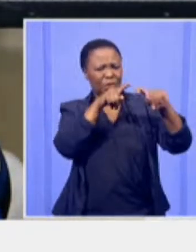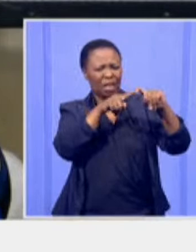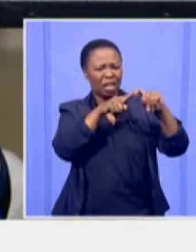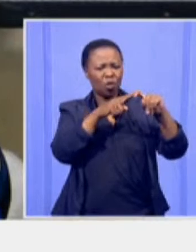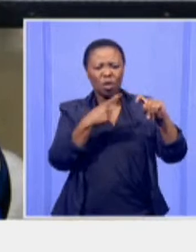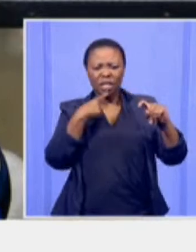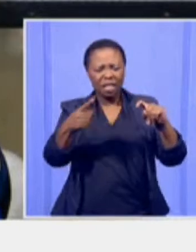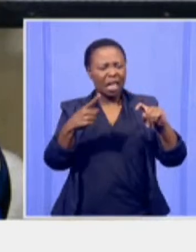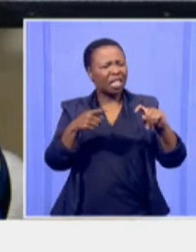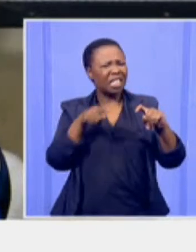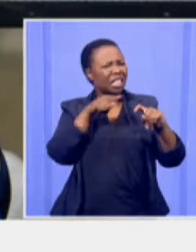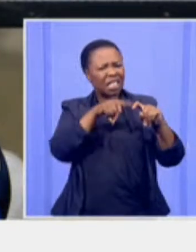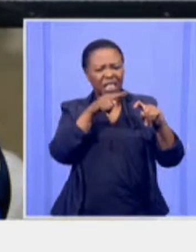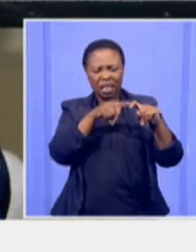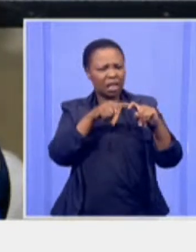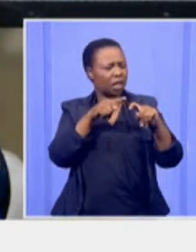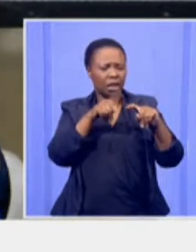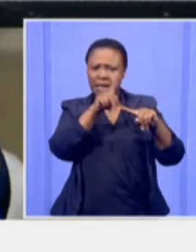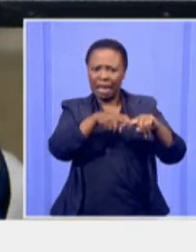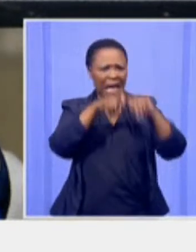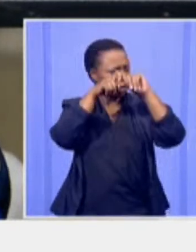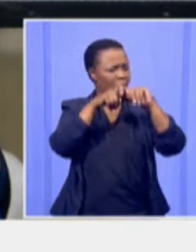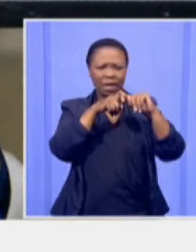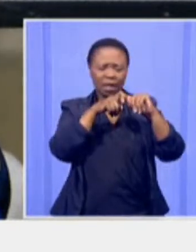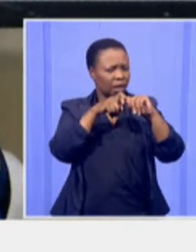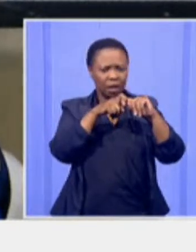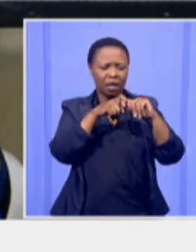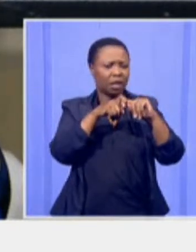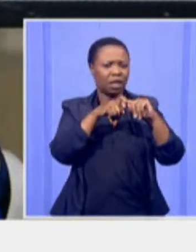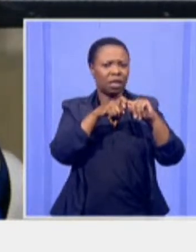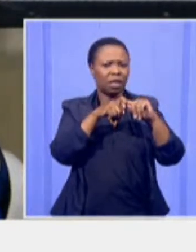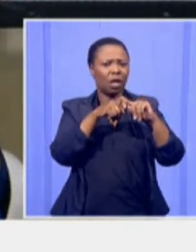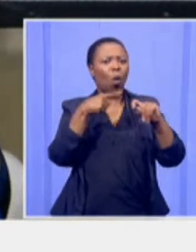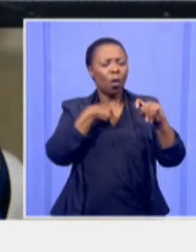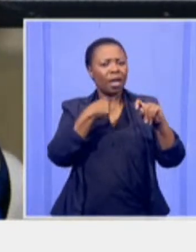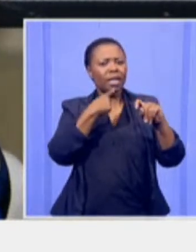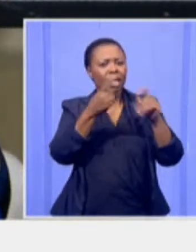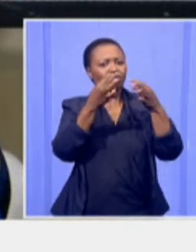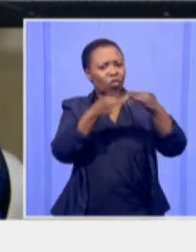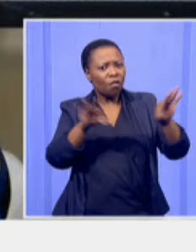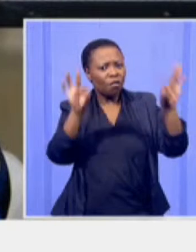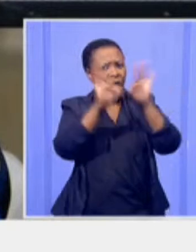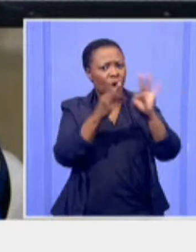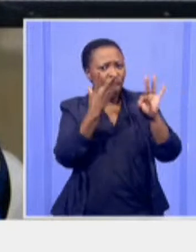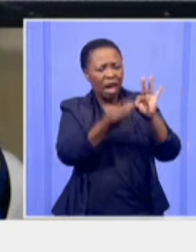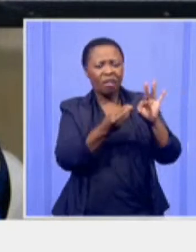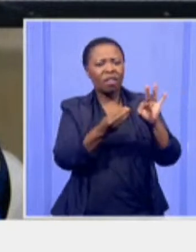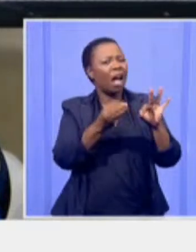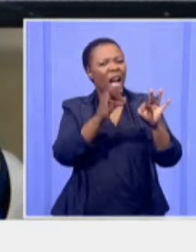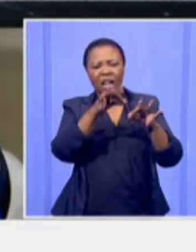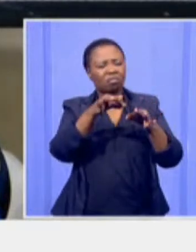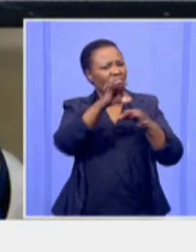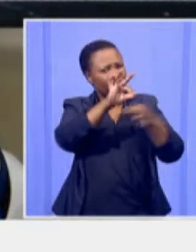suspensions null and void up until our issues are answered.